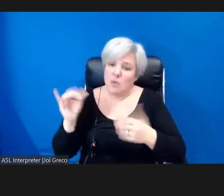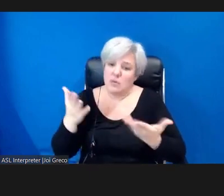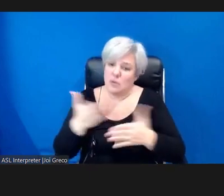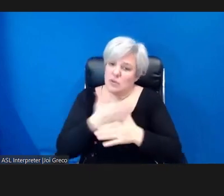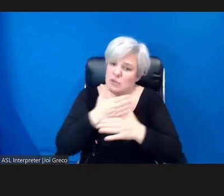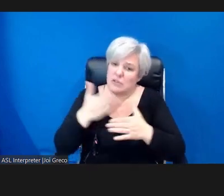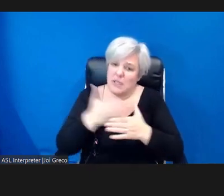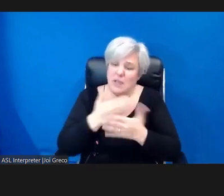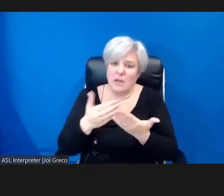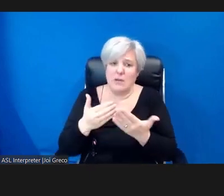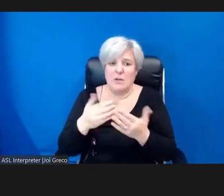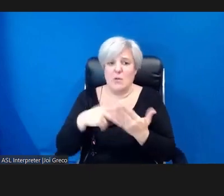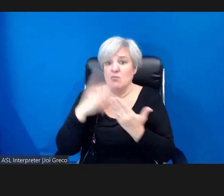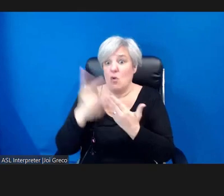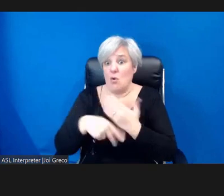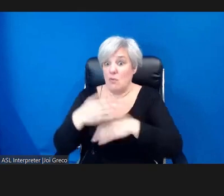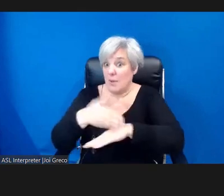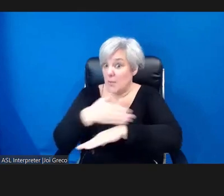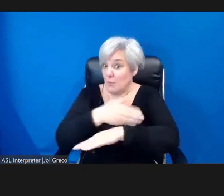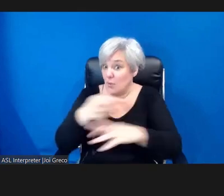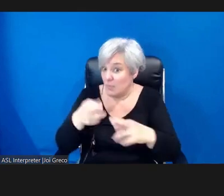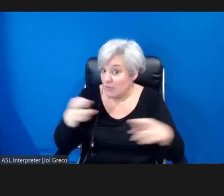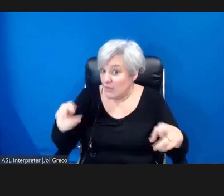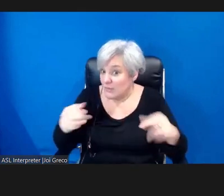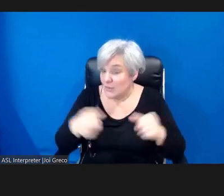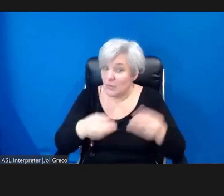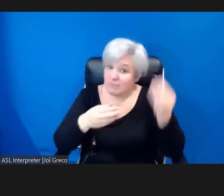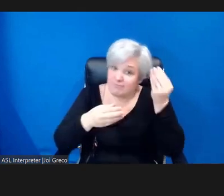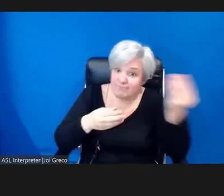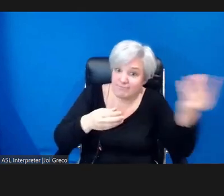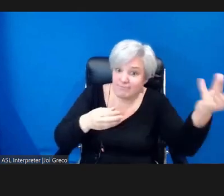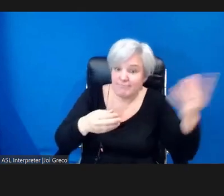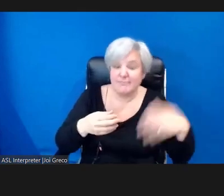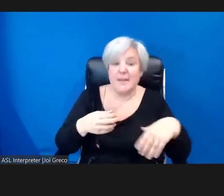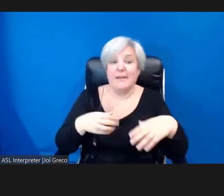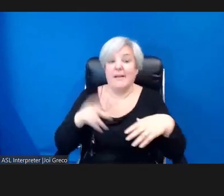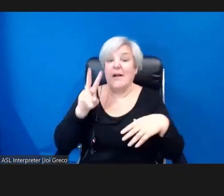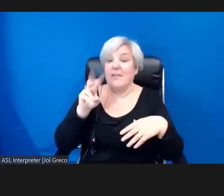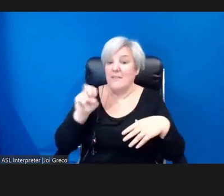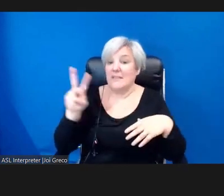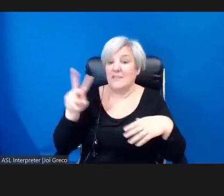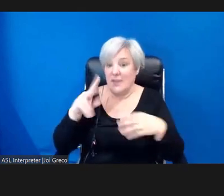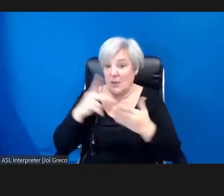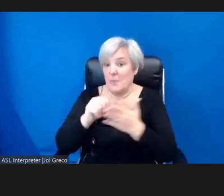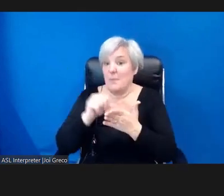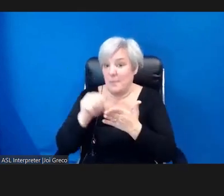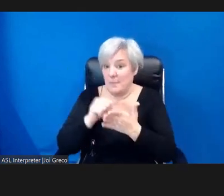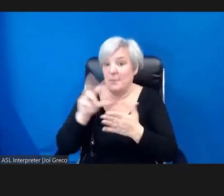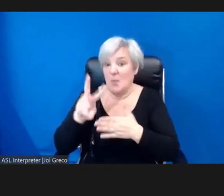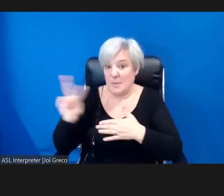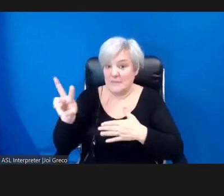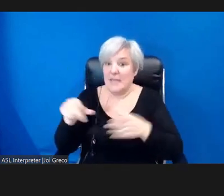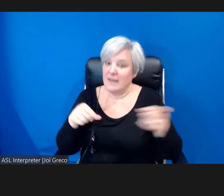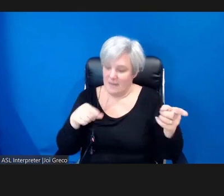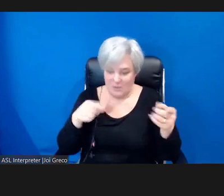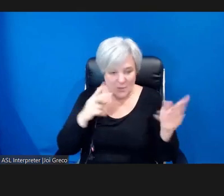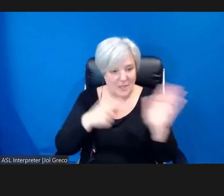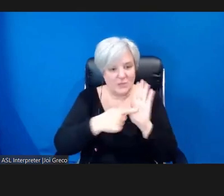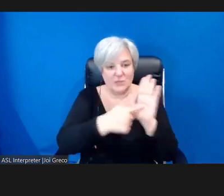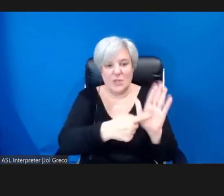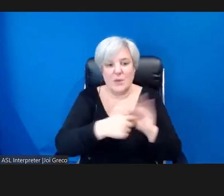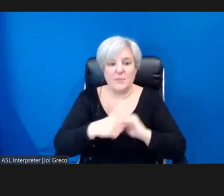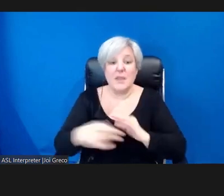the numerous program improvement resources, which are available on the VSV webpage. Included in the